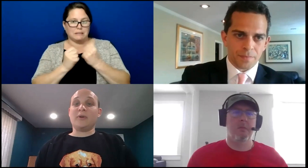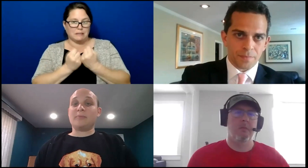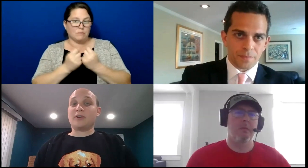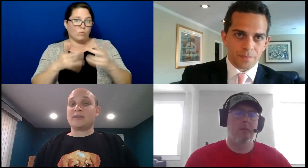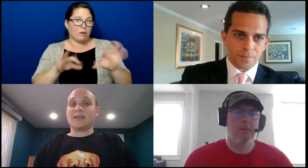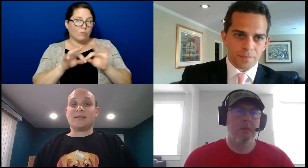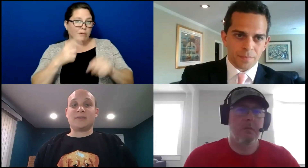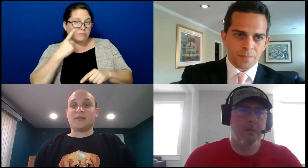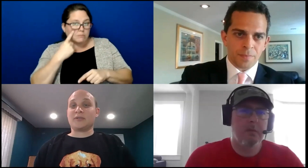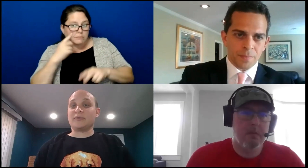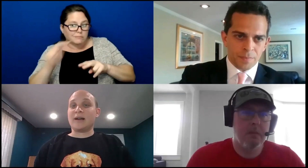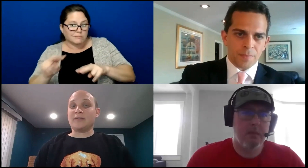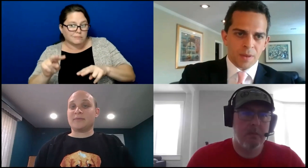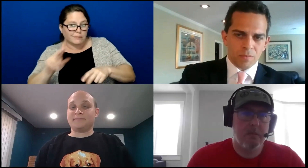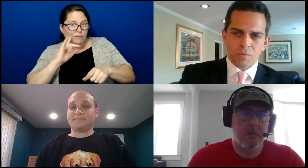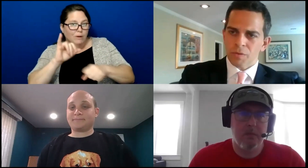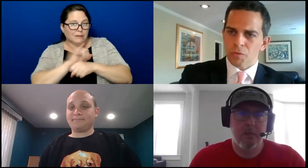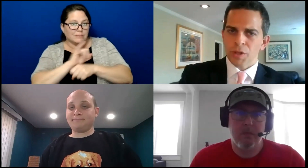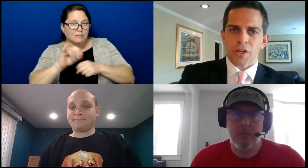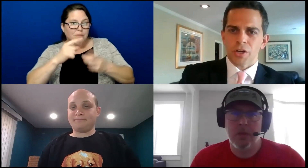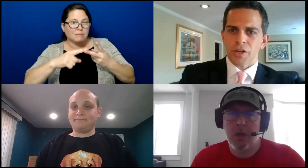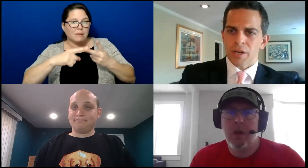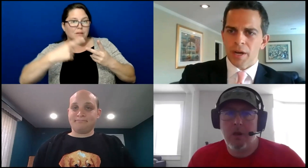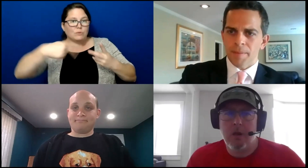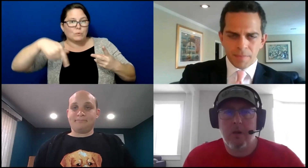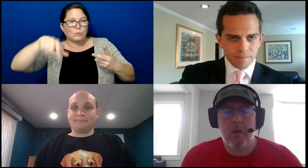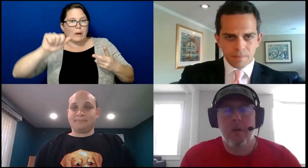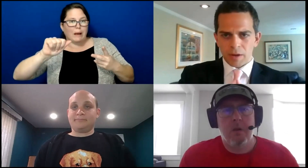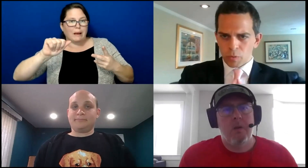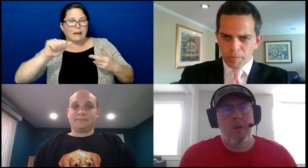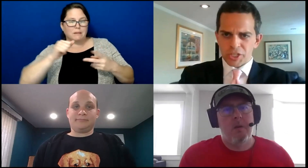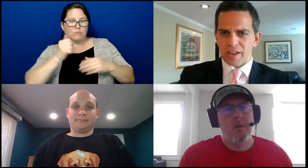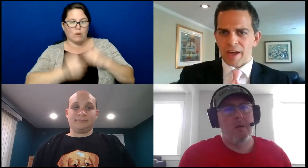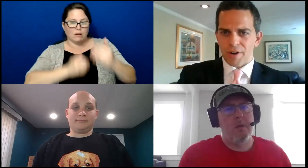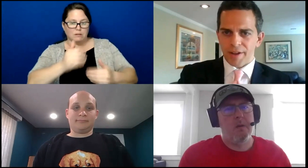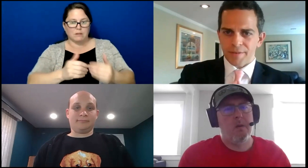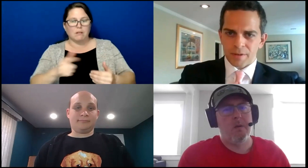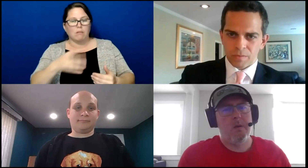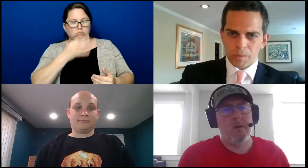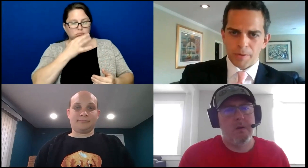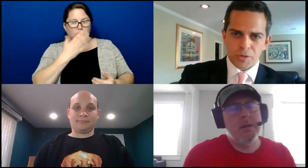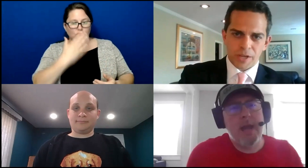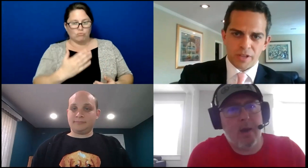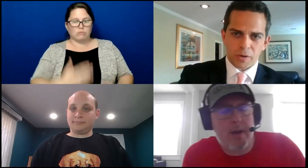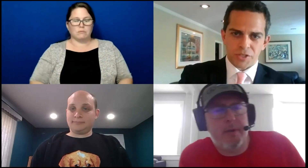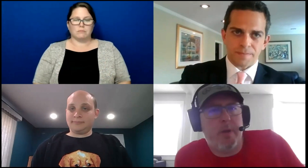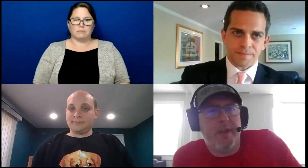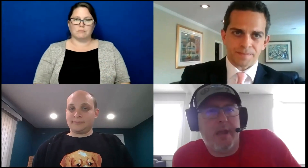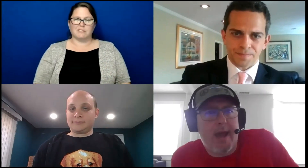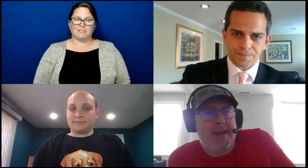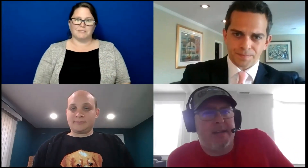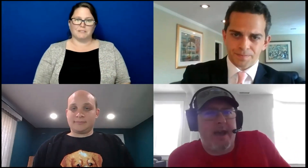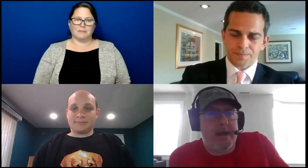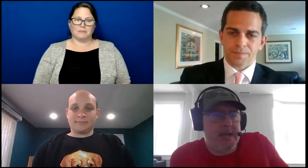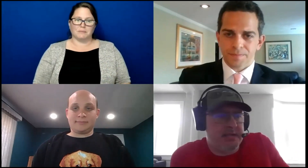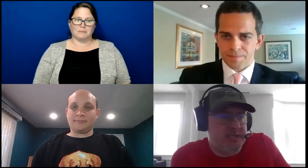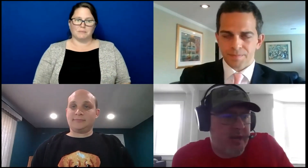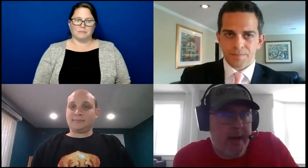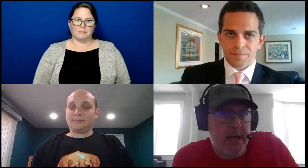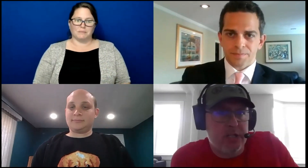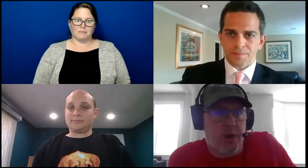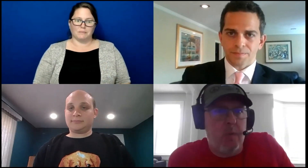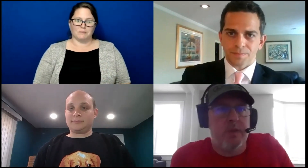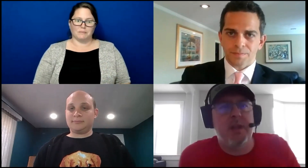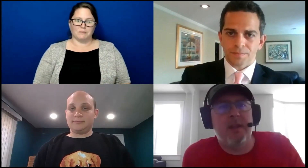that the QA process is another good route. Really good. What would you say to that, Ryan? Well, one thing I'd add to that